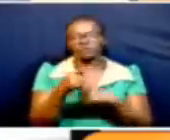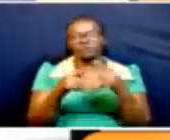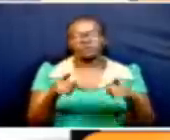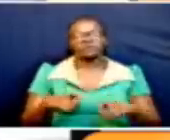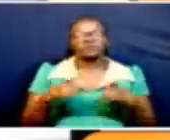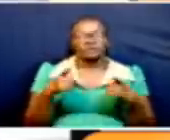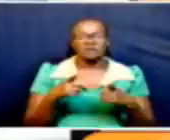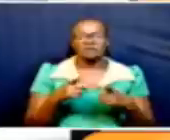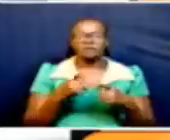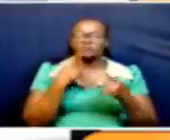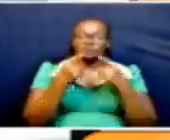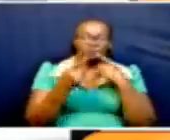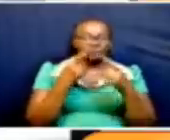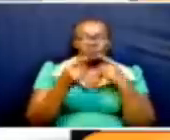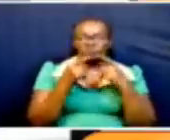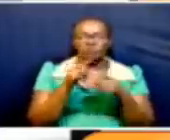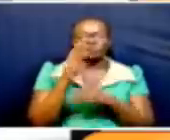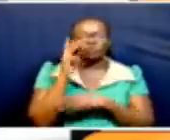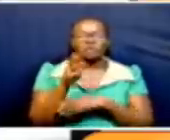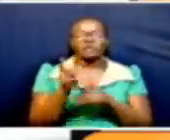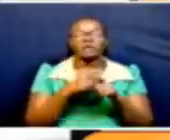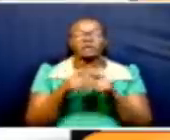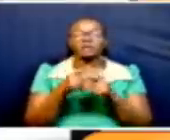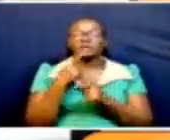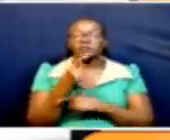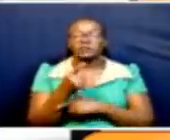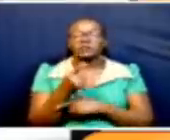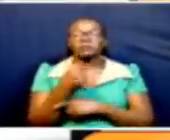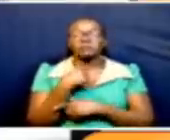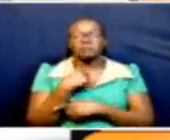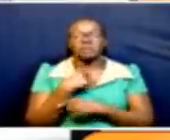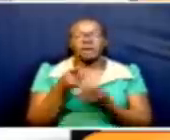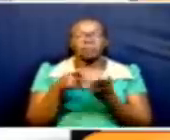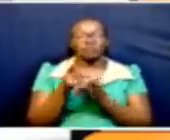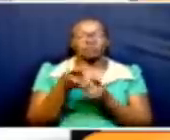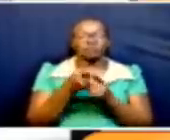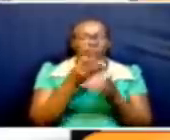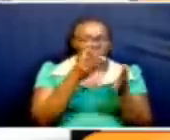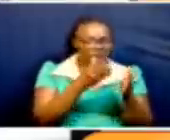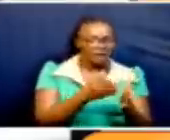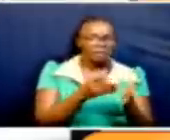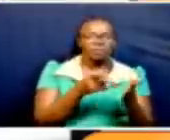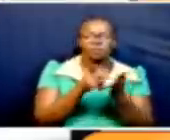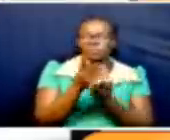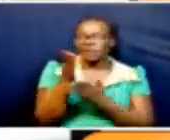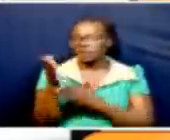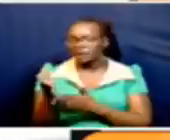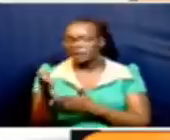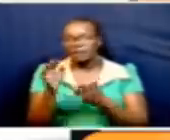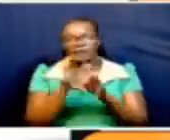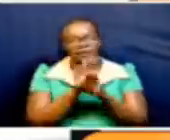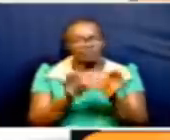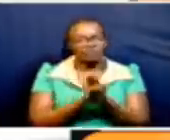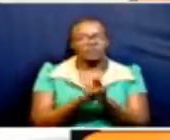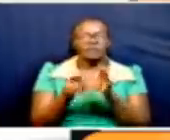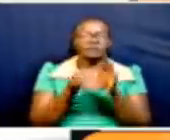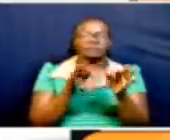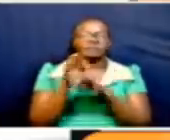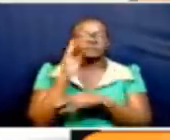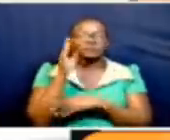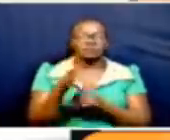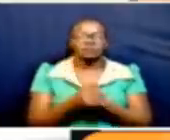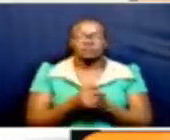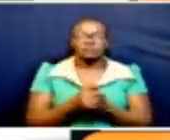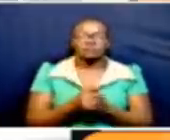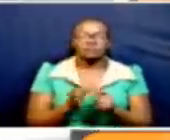Correct. He will talk. He will tell you, I bought it from this person. You go to that person. He will tell you, I'm being supplied by this person. You go to the